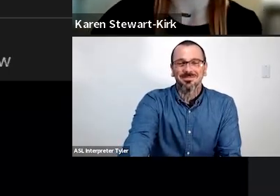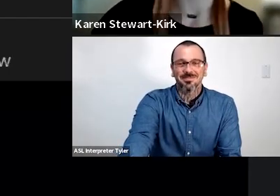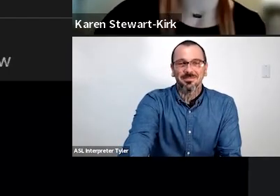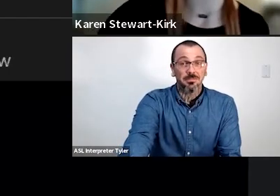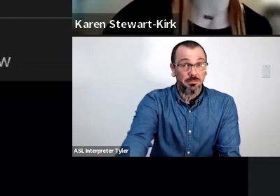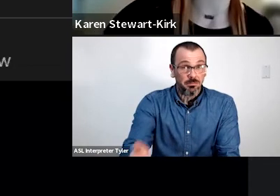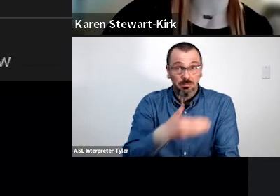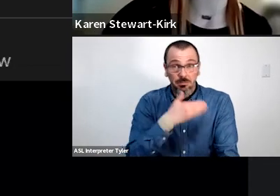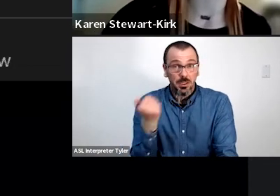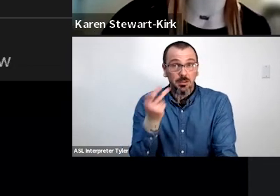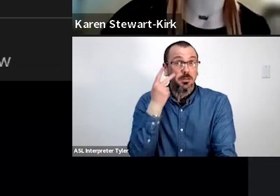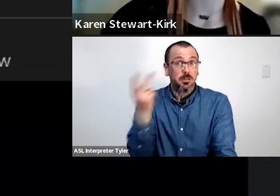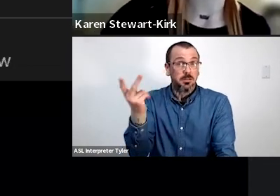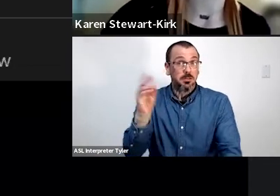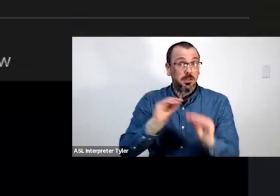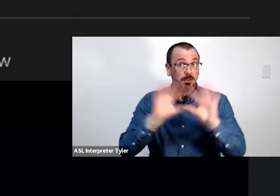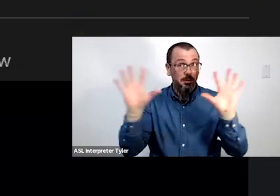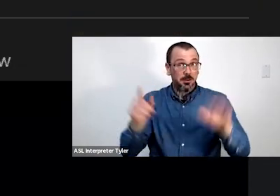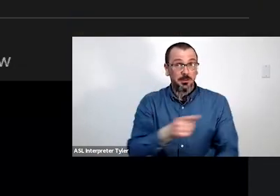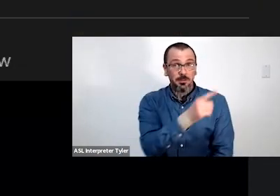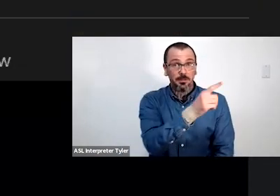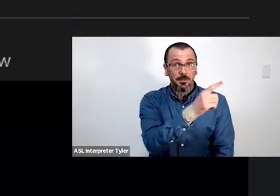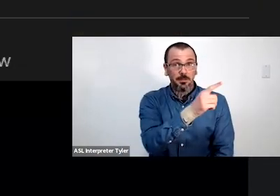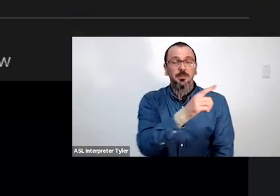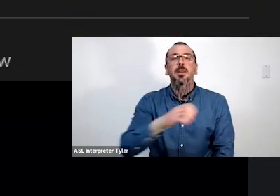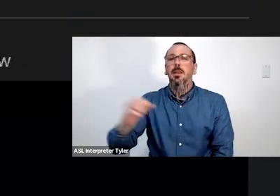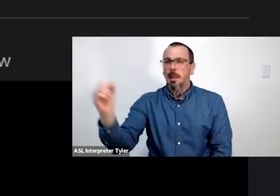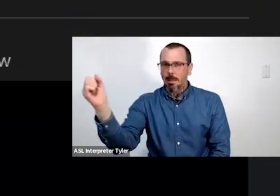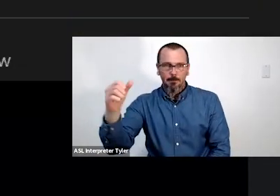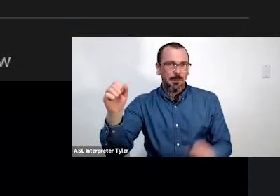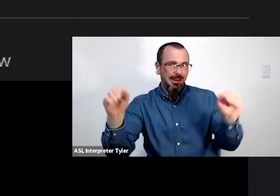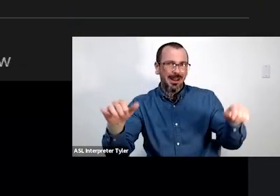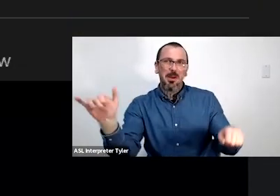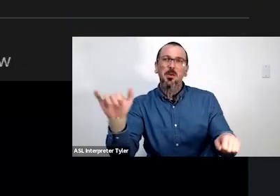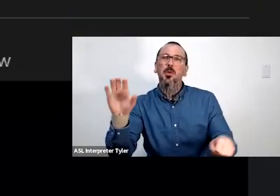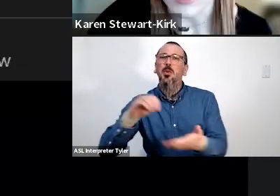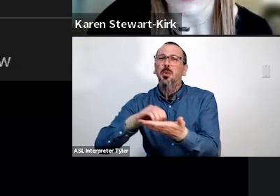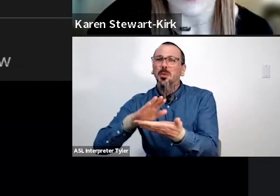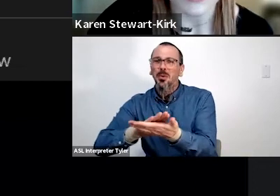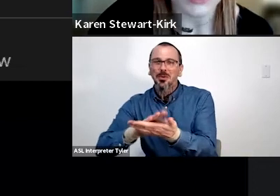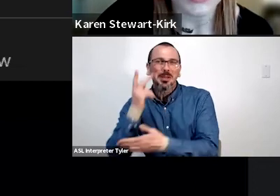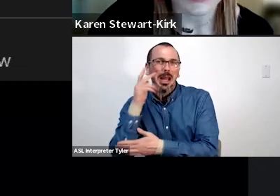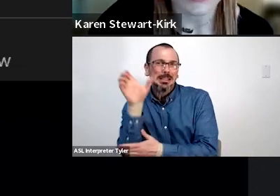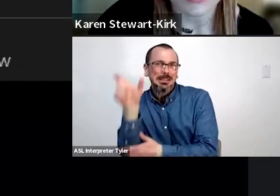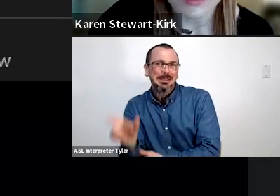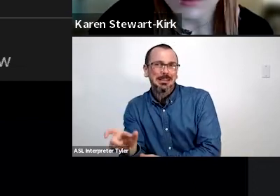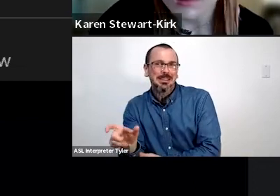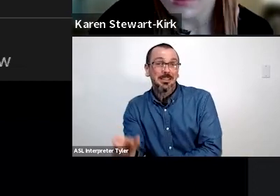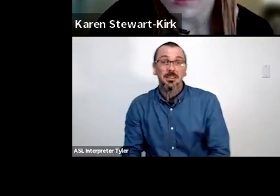How's that look? Can you see that okay? We can also see your presentation notes. How about now? Does that change?